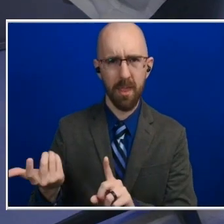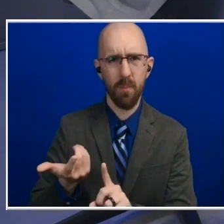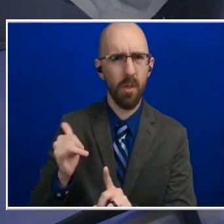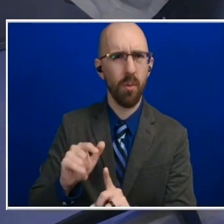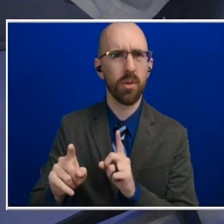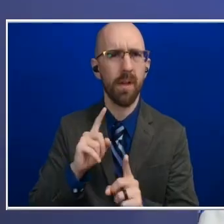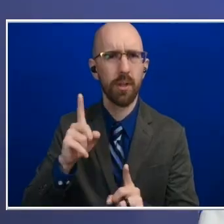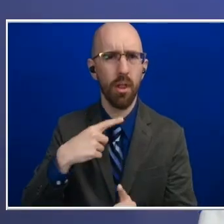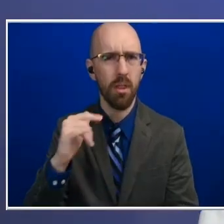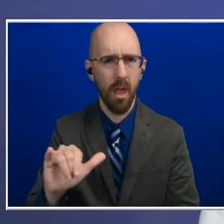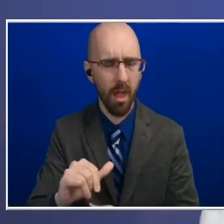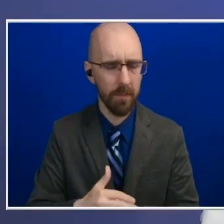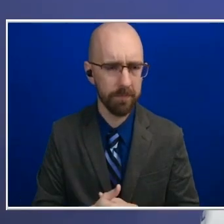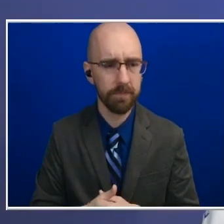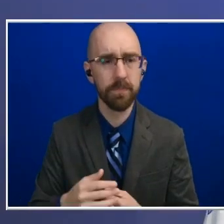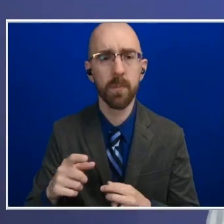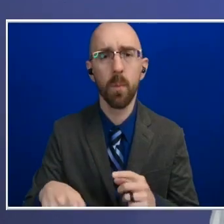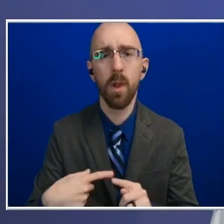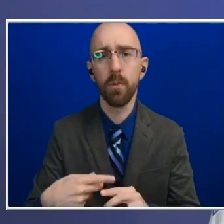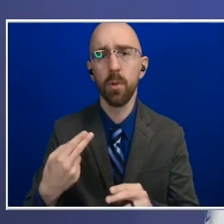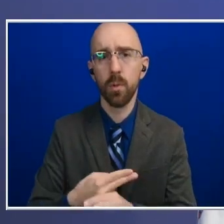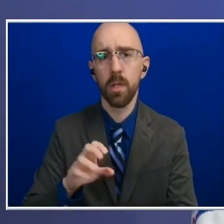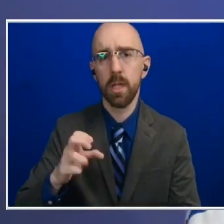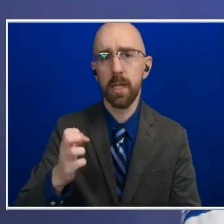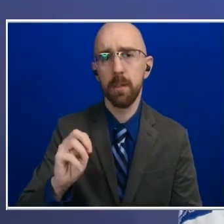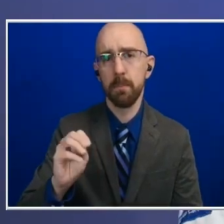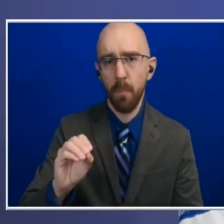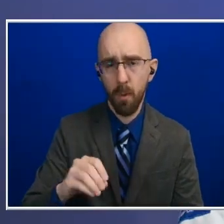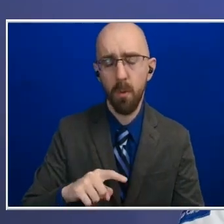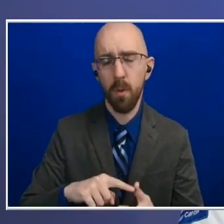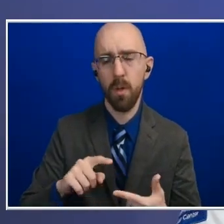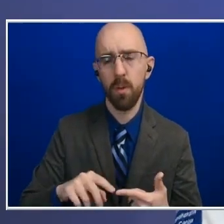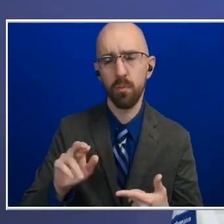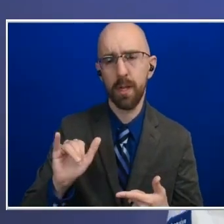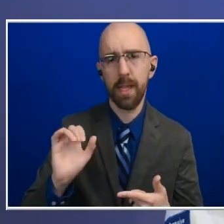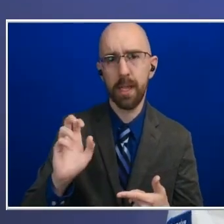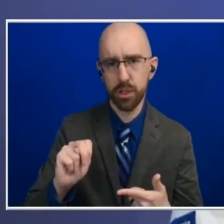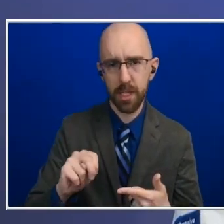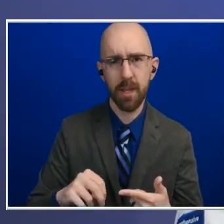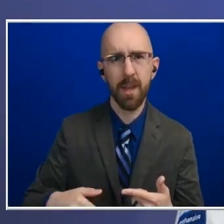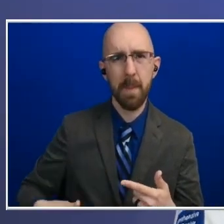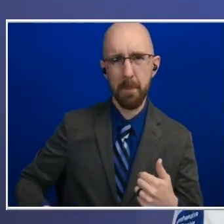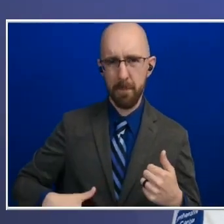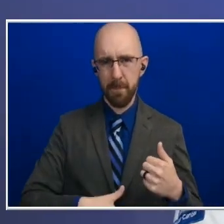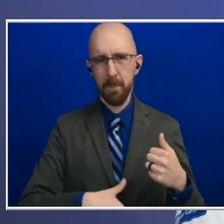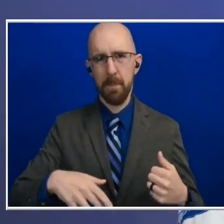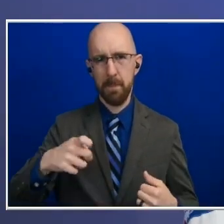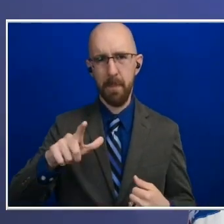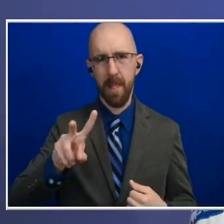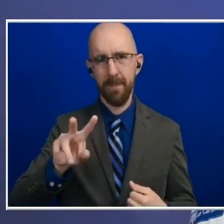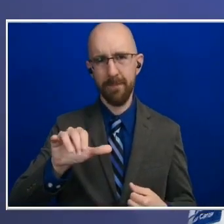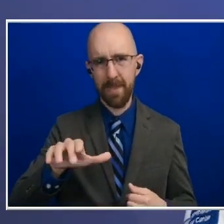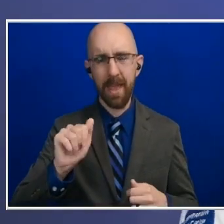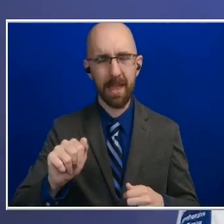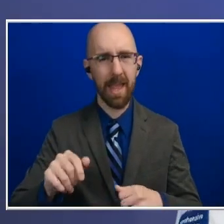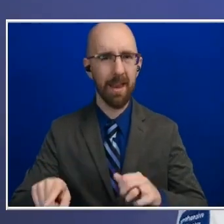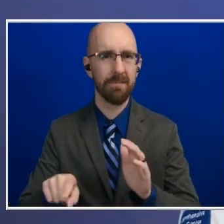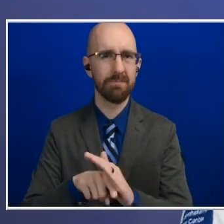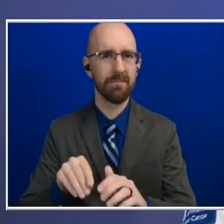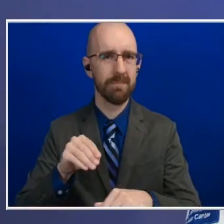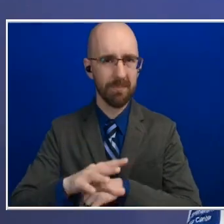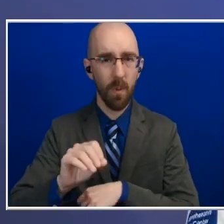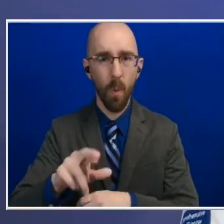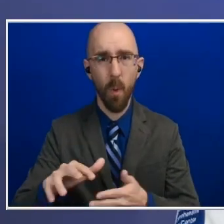anytime we use chemotherapy, radiation therapy, particularly pelvic radiation therapy, that can adversely impact or even completely destroy a